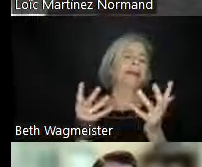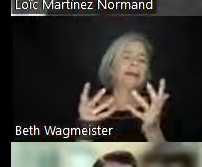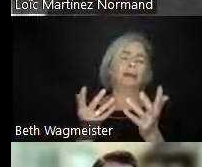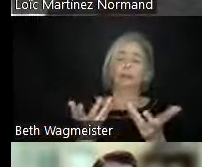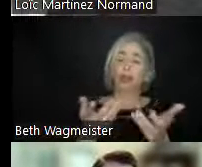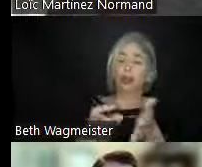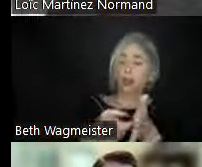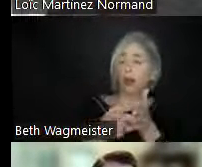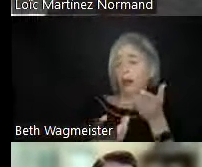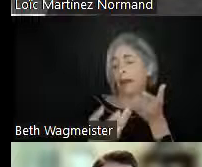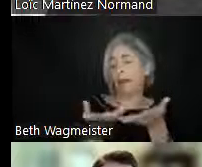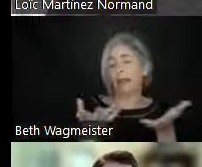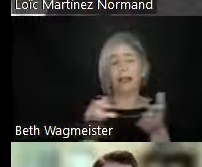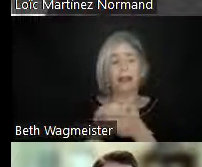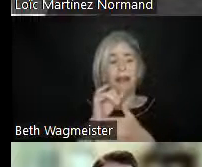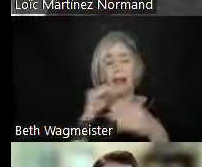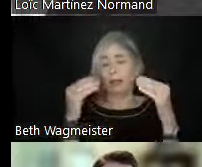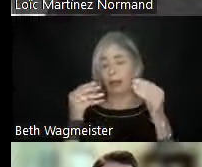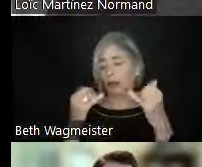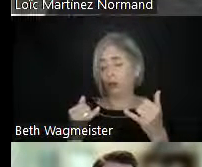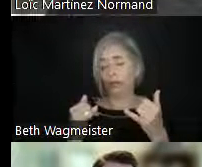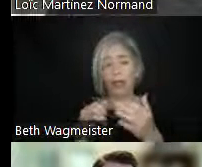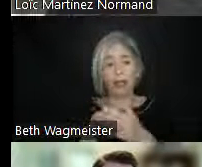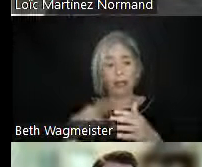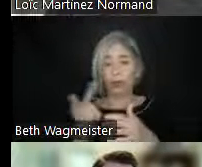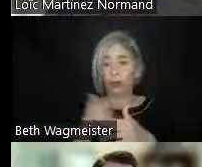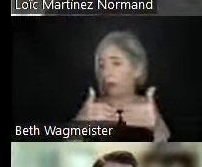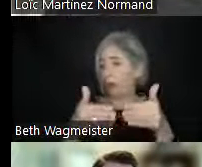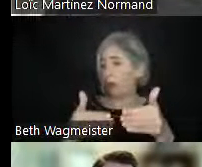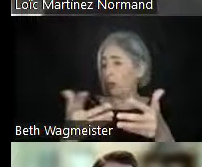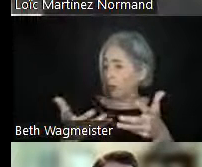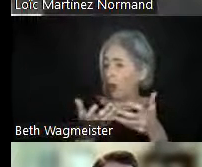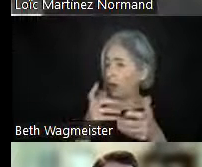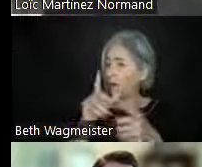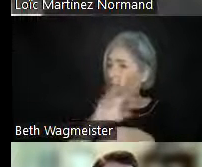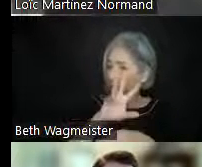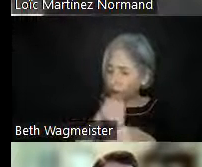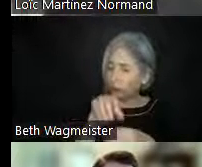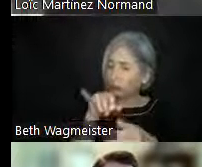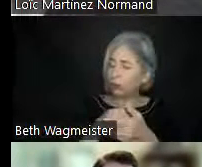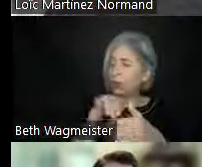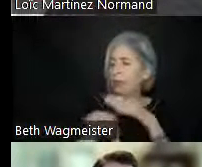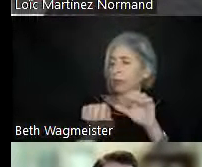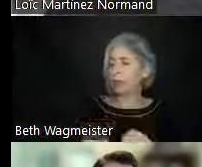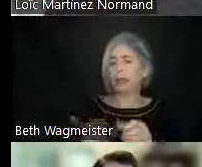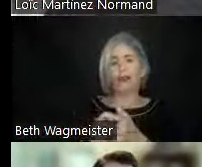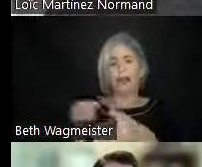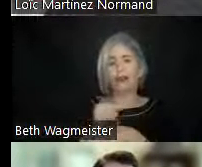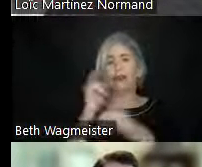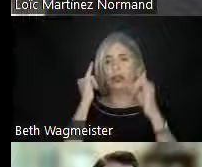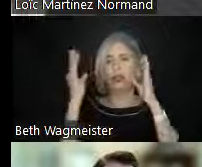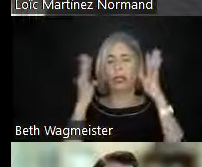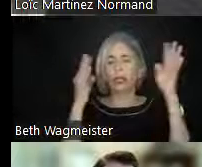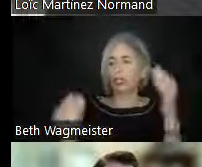requiring maybe things that are not on the market today, but that is how we move forward. And that is how the industry is creating new things. So